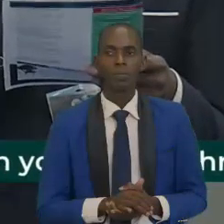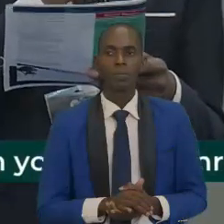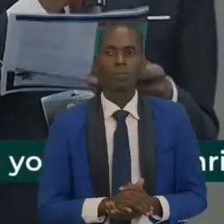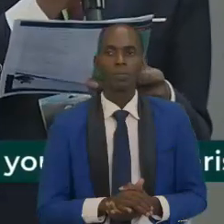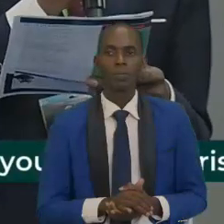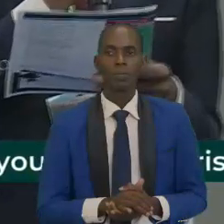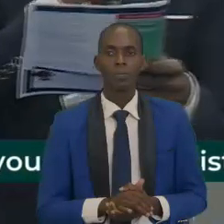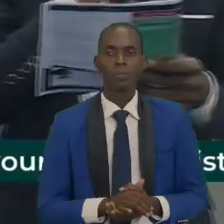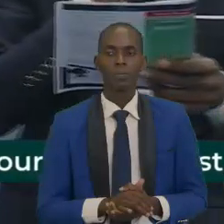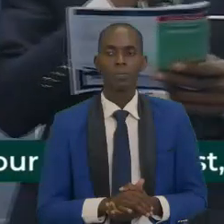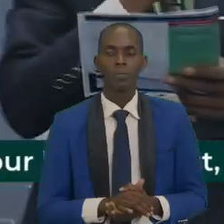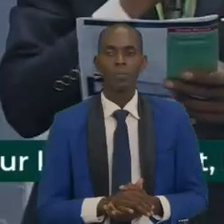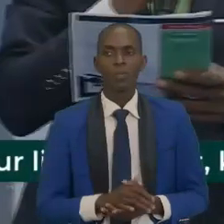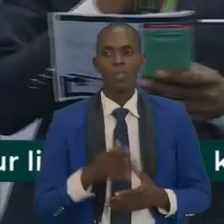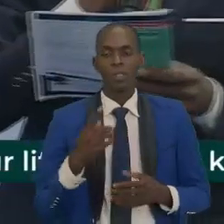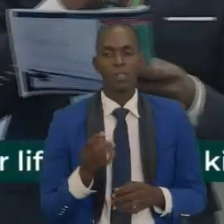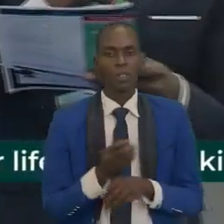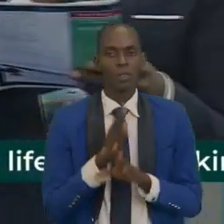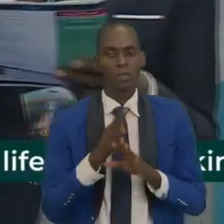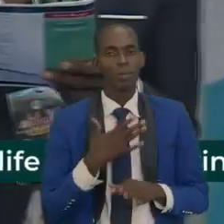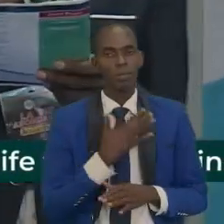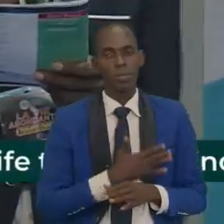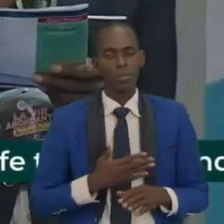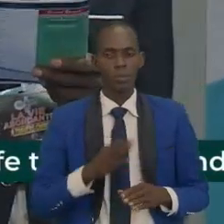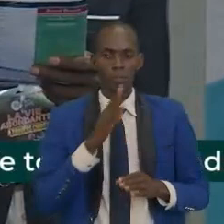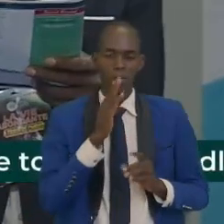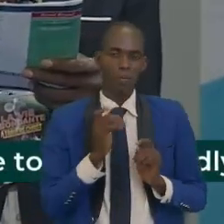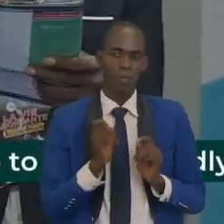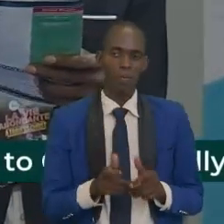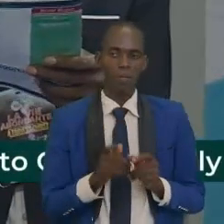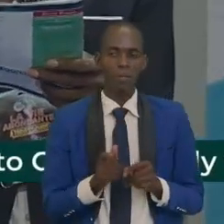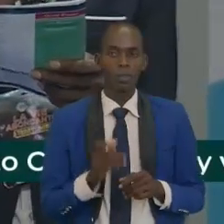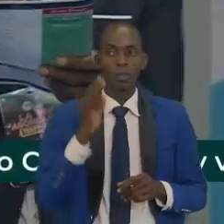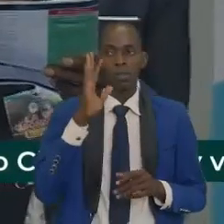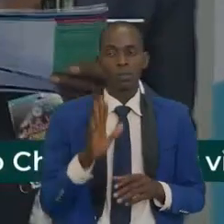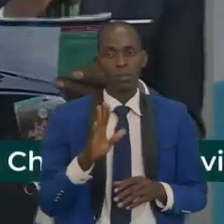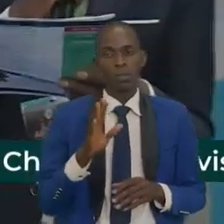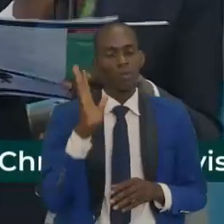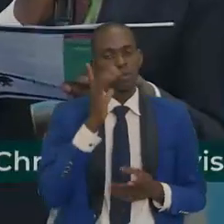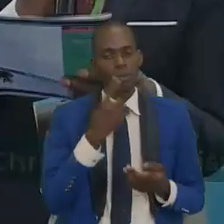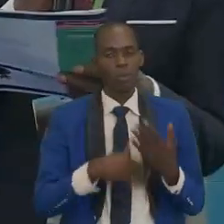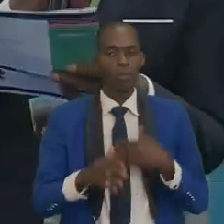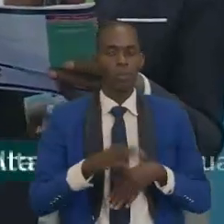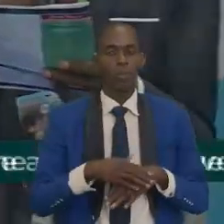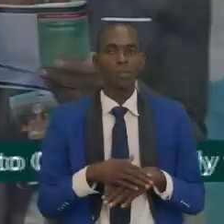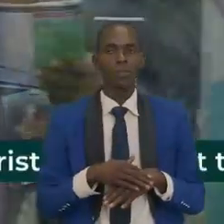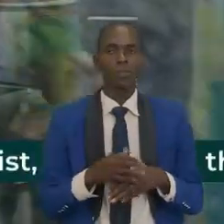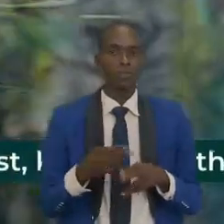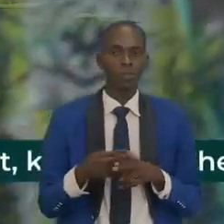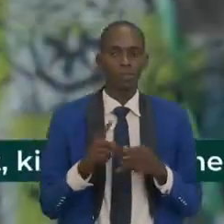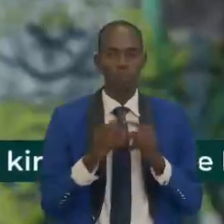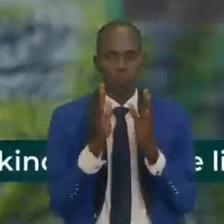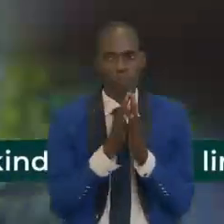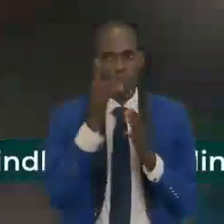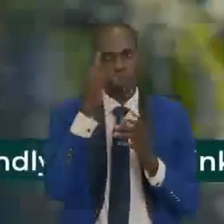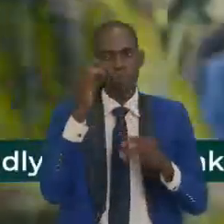For the counselors, let's hurry up. Pastor will come back soon to pray for the sick.